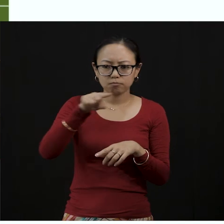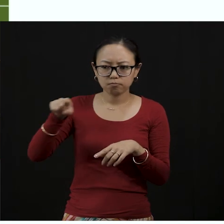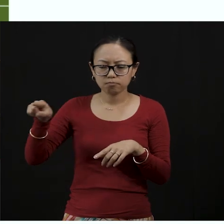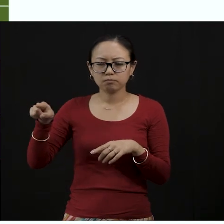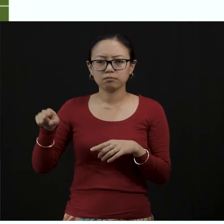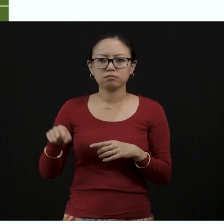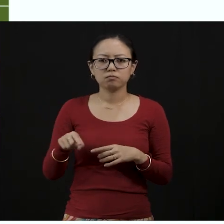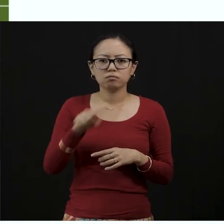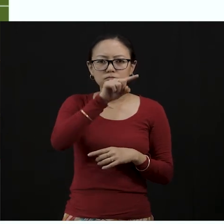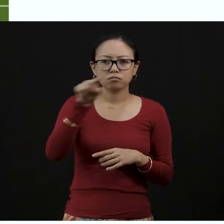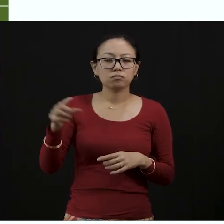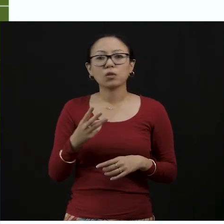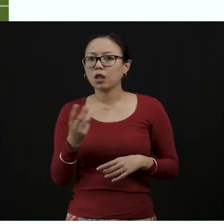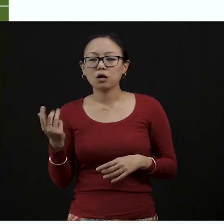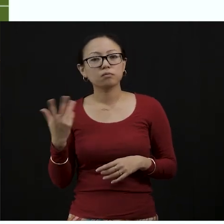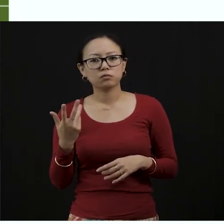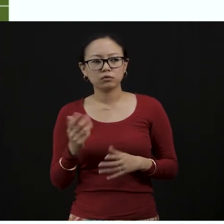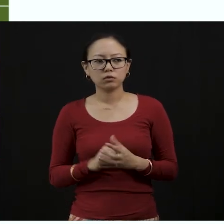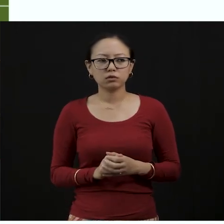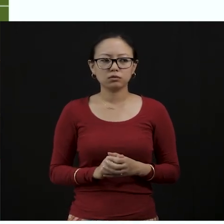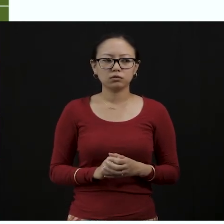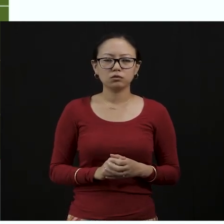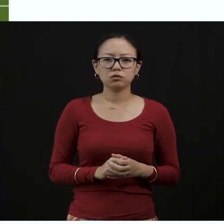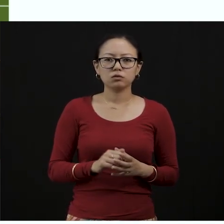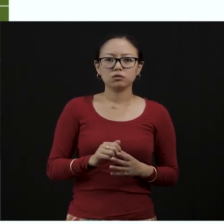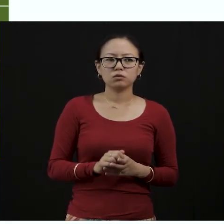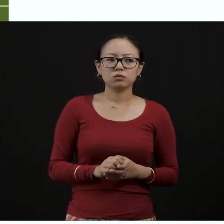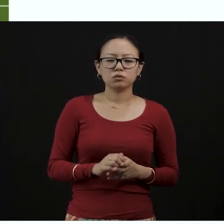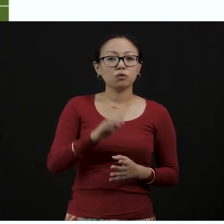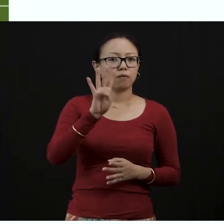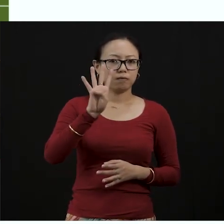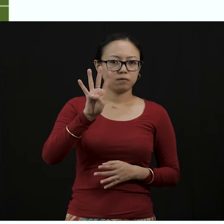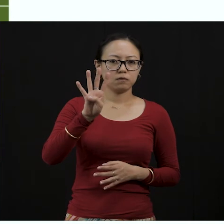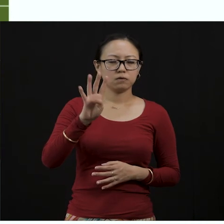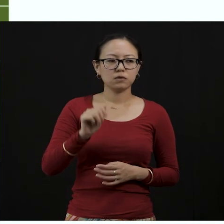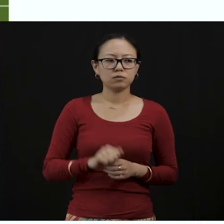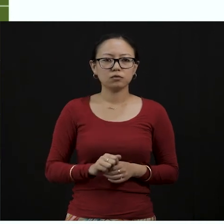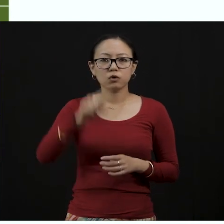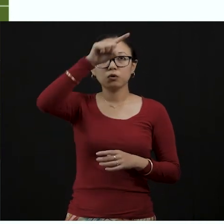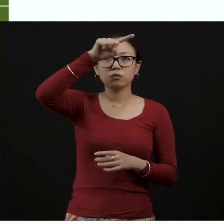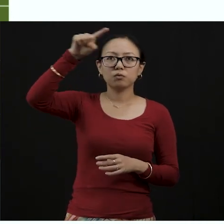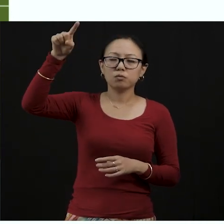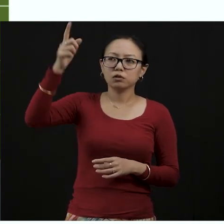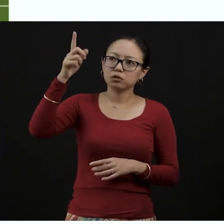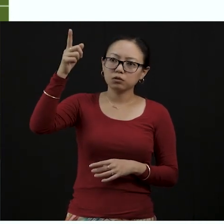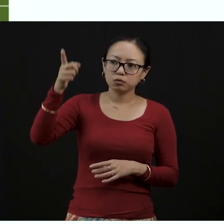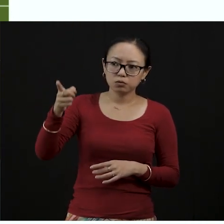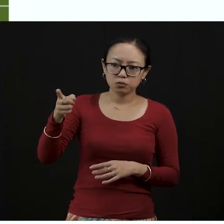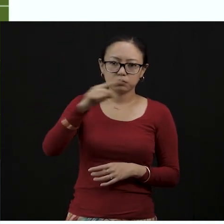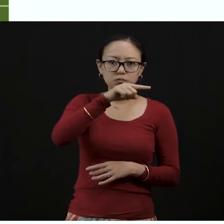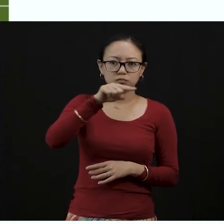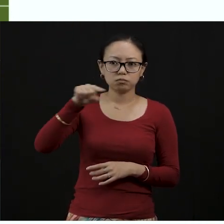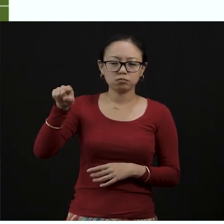You have 4 straight lines. Here you have 4. 1, 2, 3, and 4. So you will write